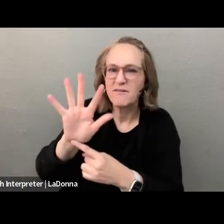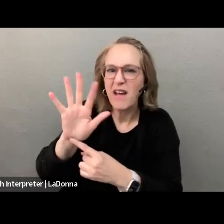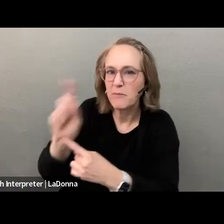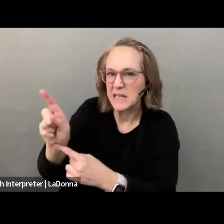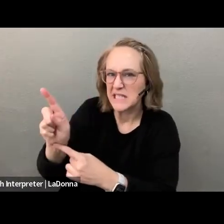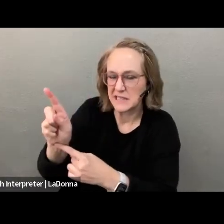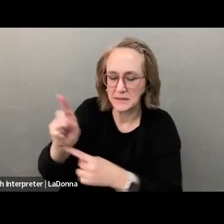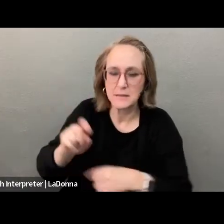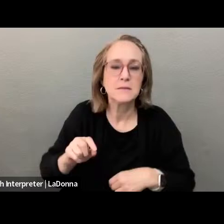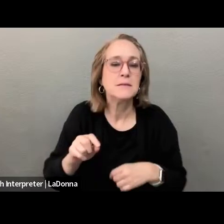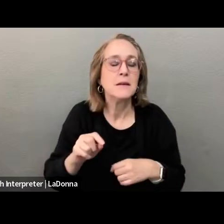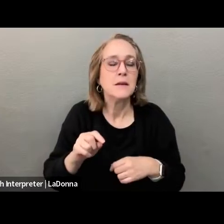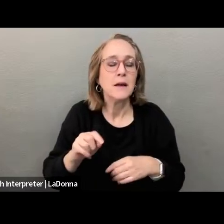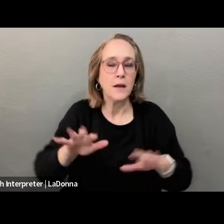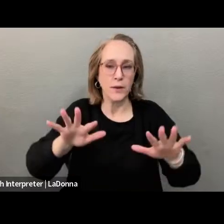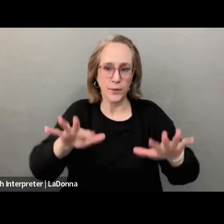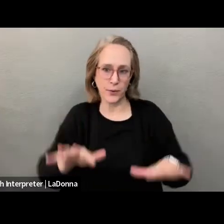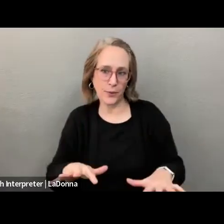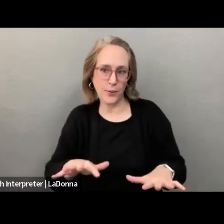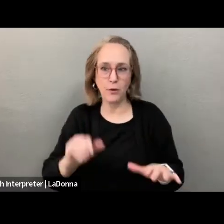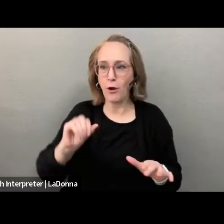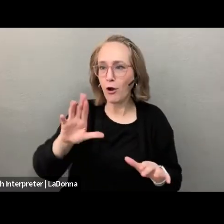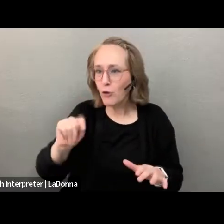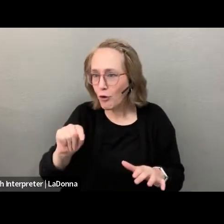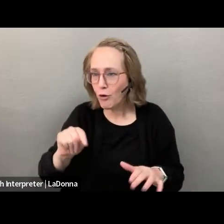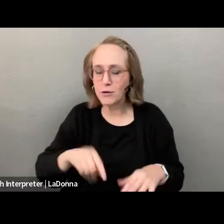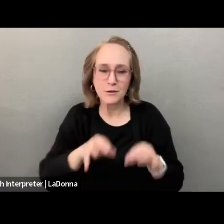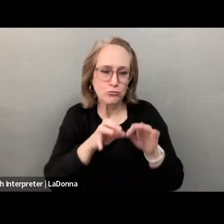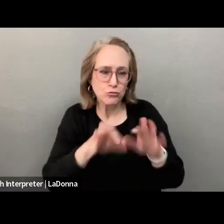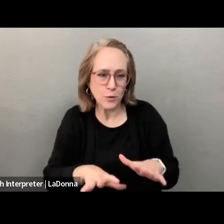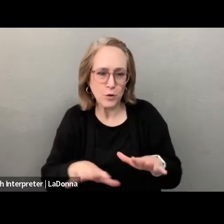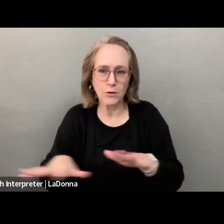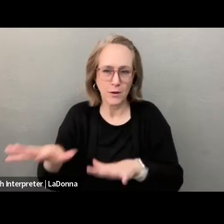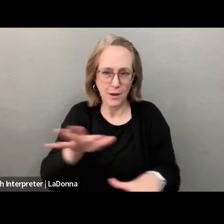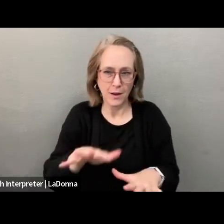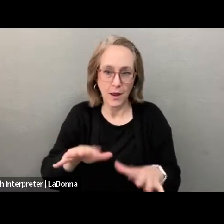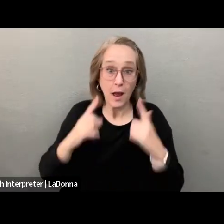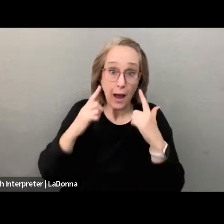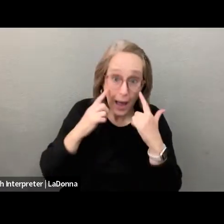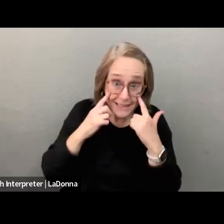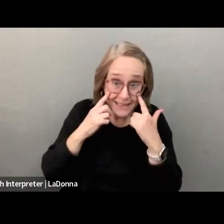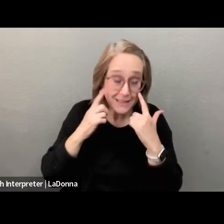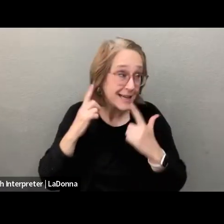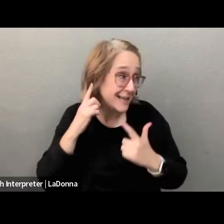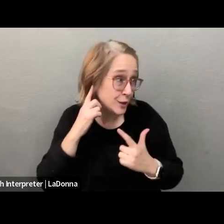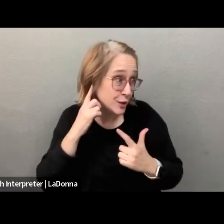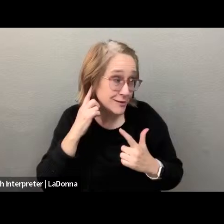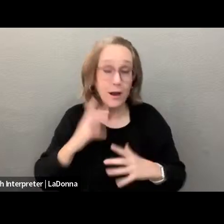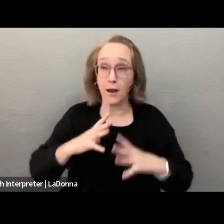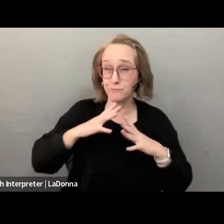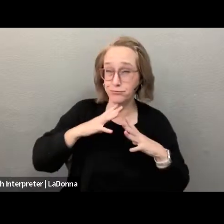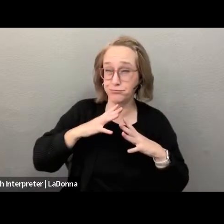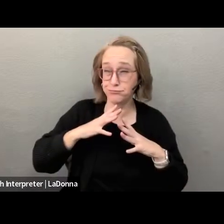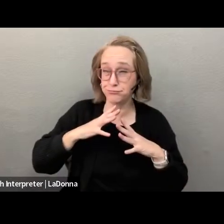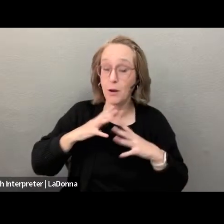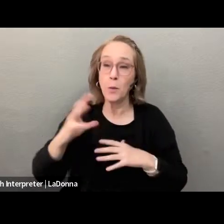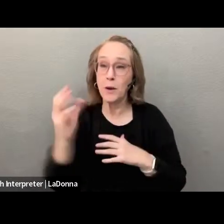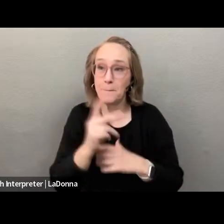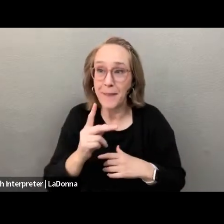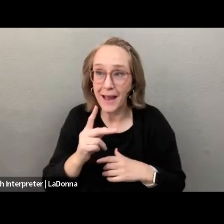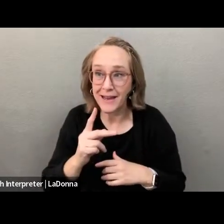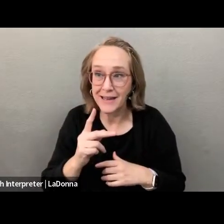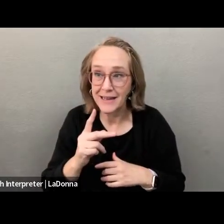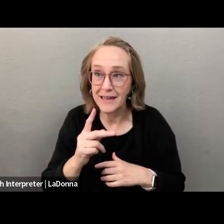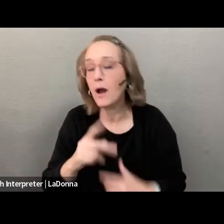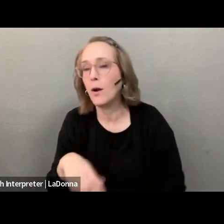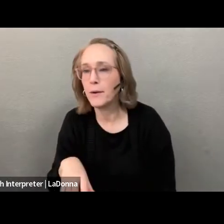our interpreters and CART a 5-minute break. And we will come back at 2 minutes after, well, now